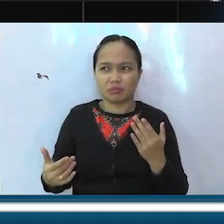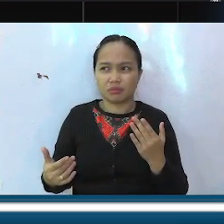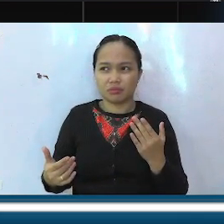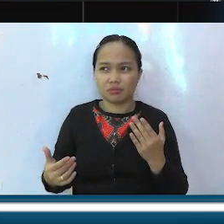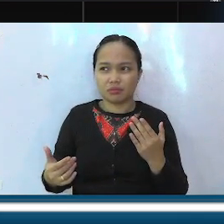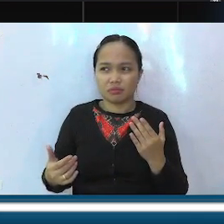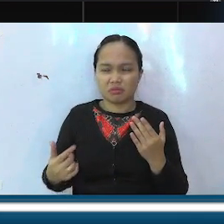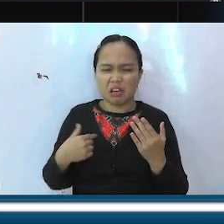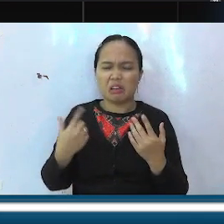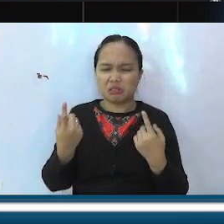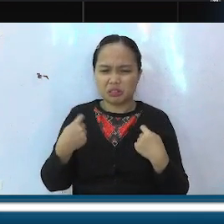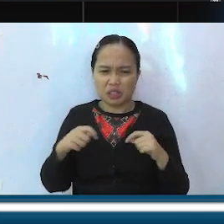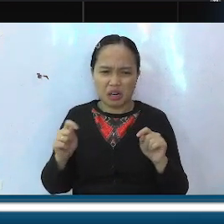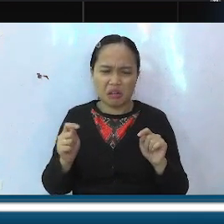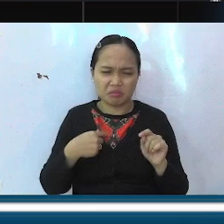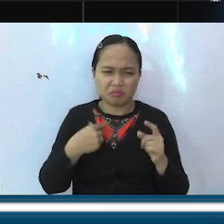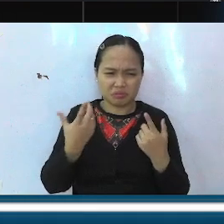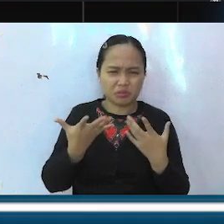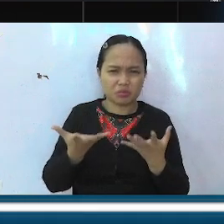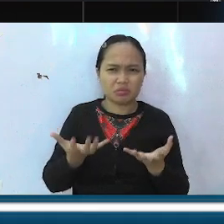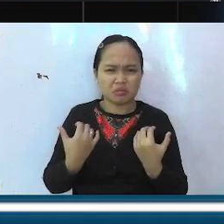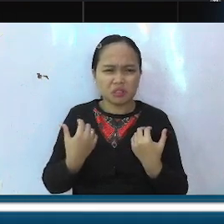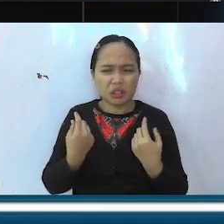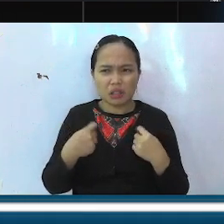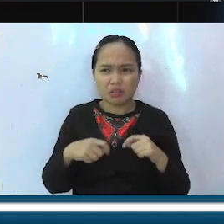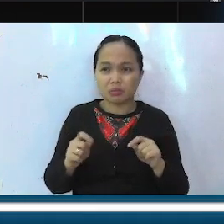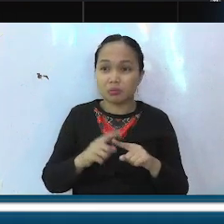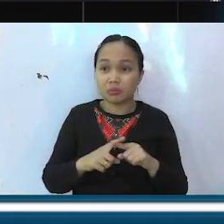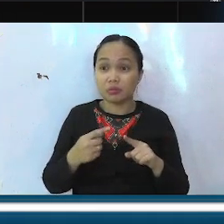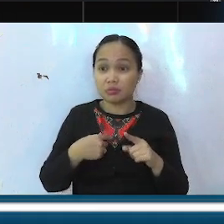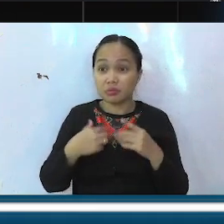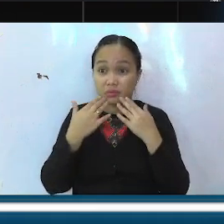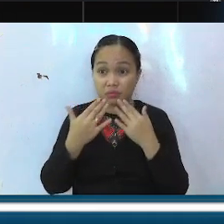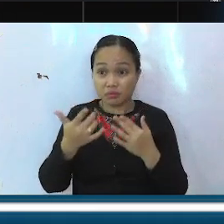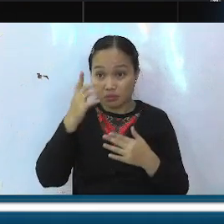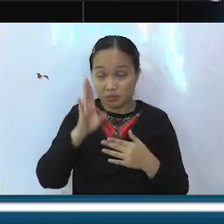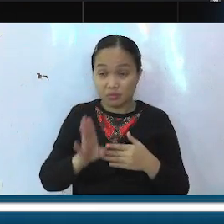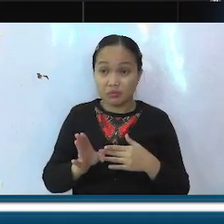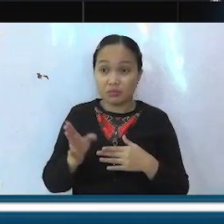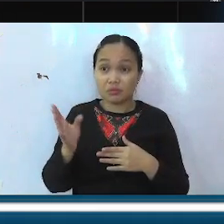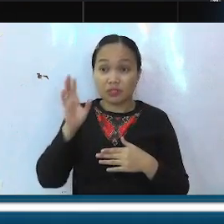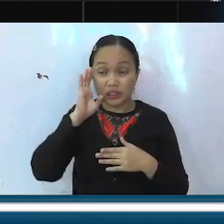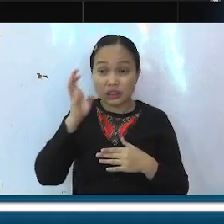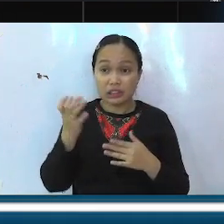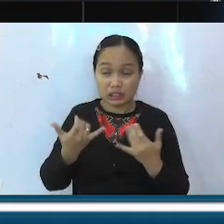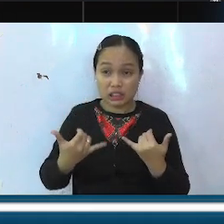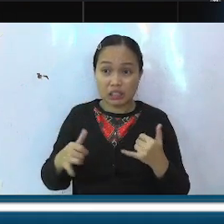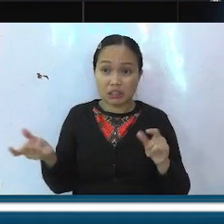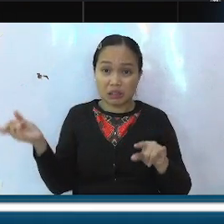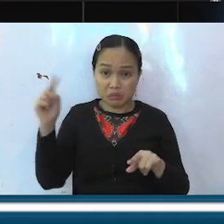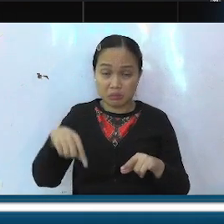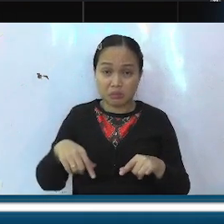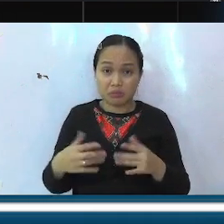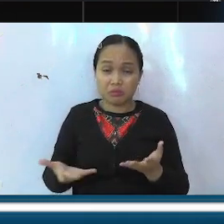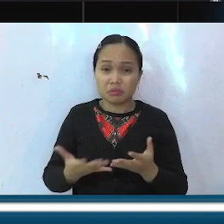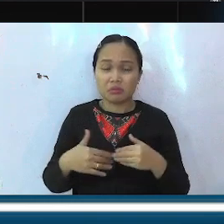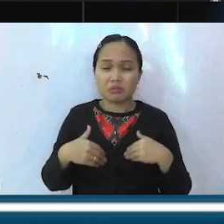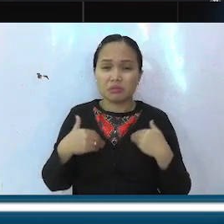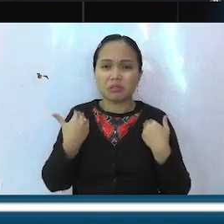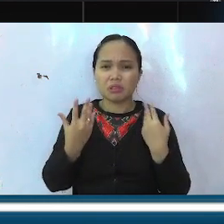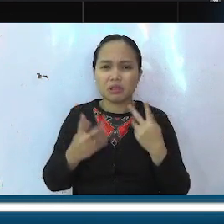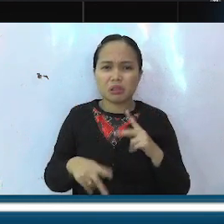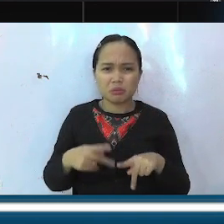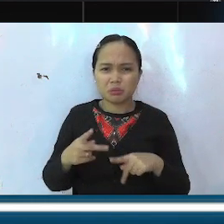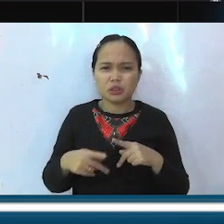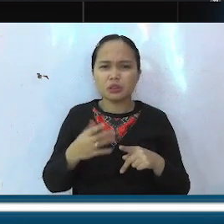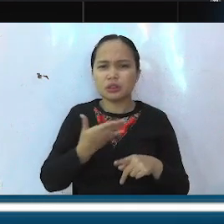his name in comments. Yeah. But thank God, I still see him in our church. Amen. But, you know, young people, you should be